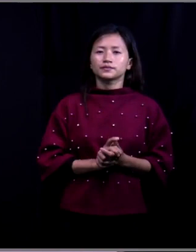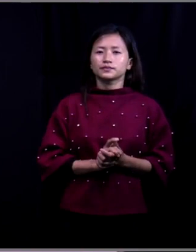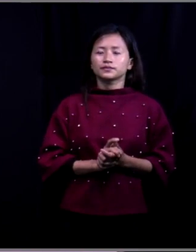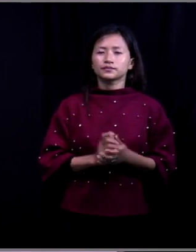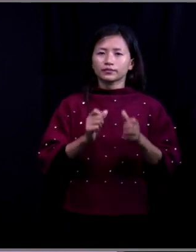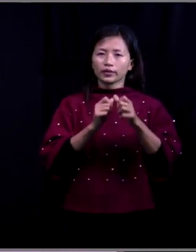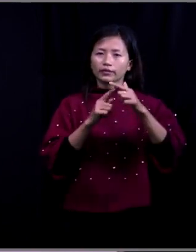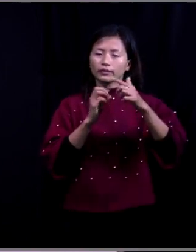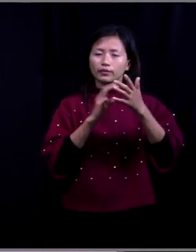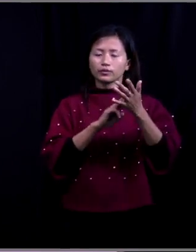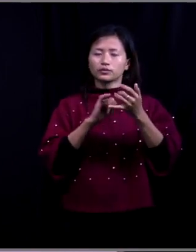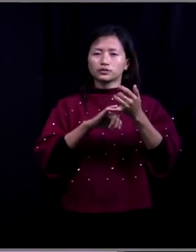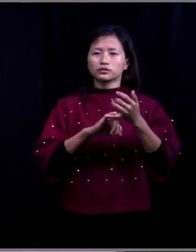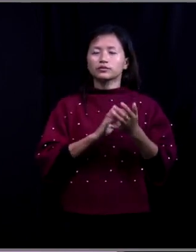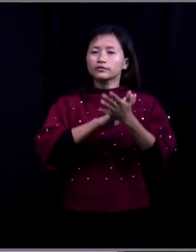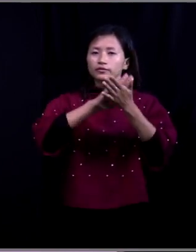atoms of helium.